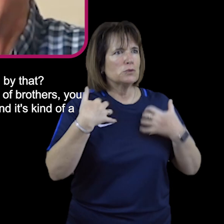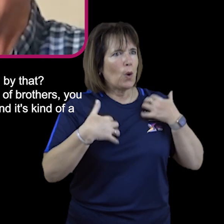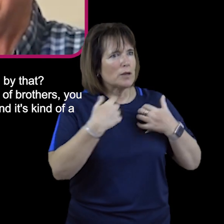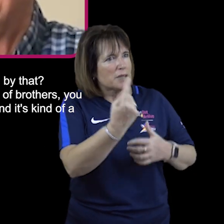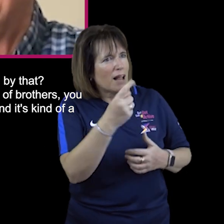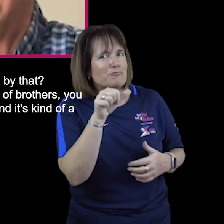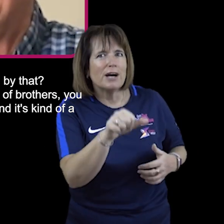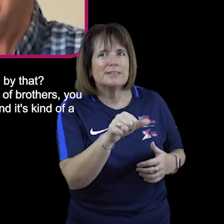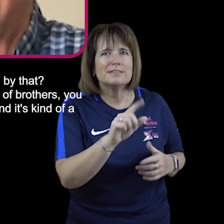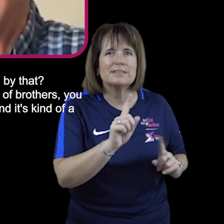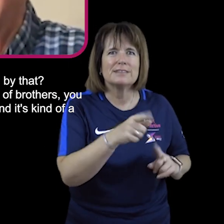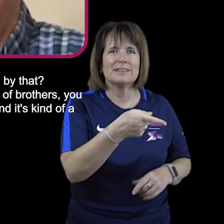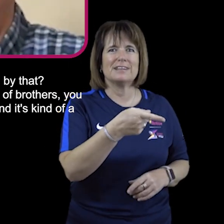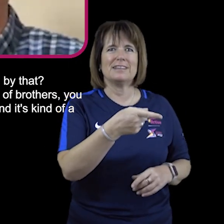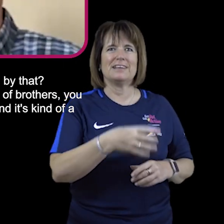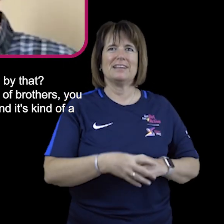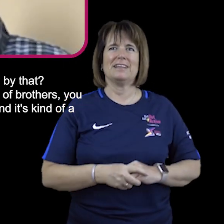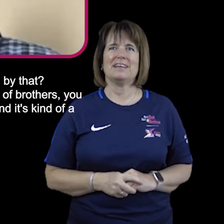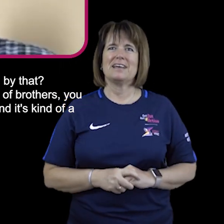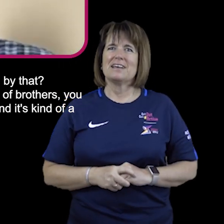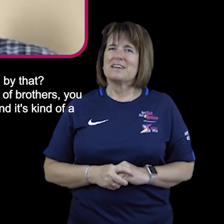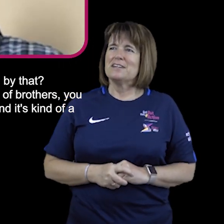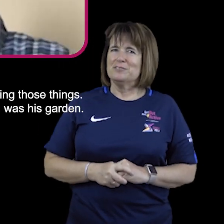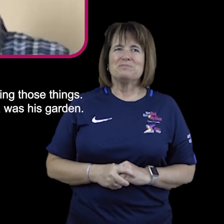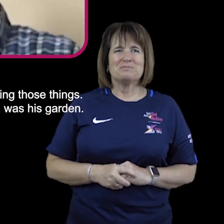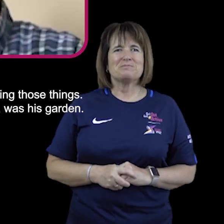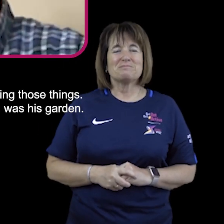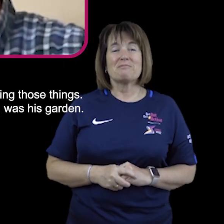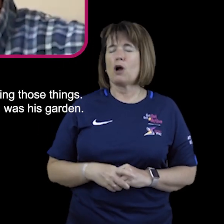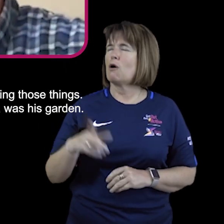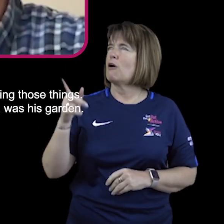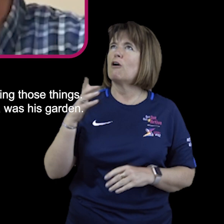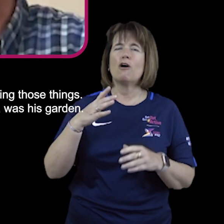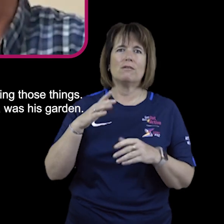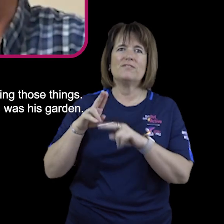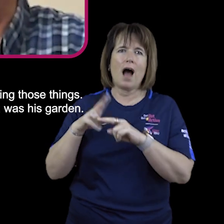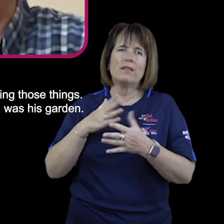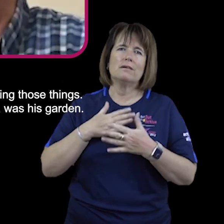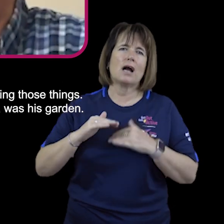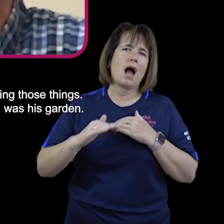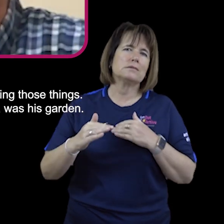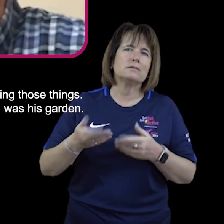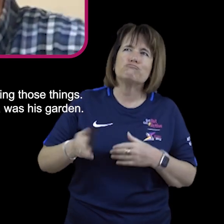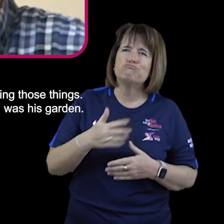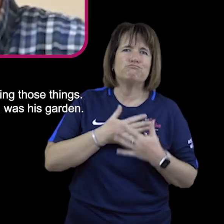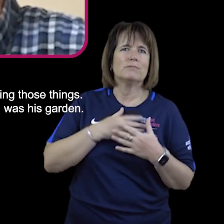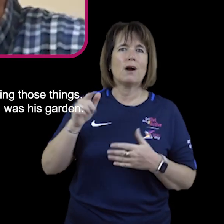legacy for your dad, isn't it? Because obviously he was an avid gardener. He loved his garden. He loved his allotment. He